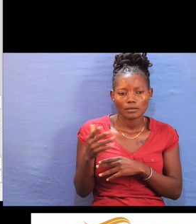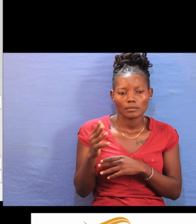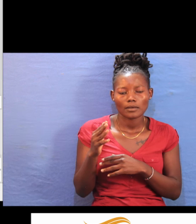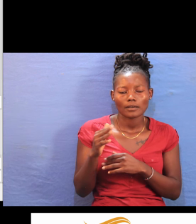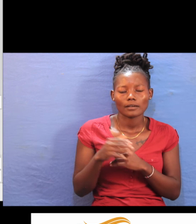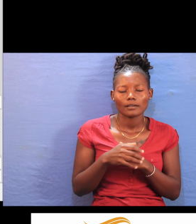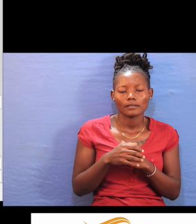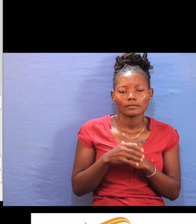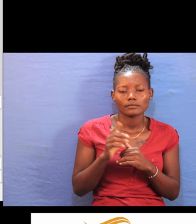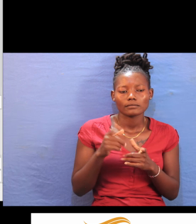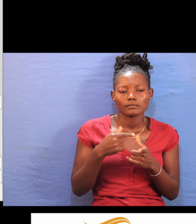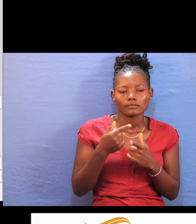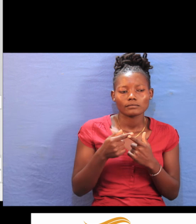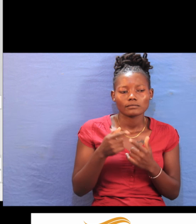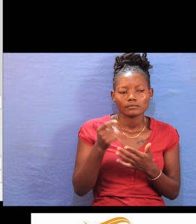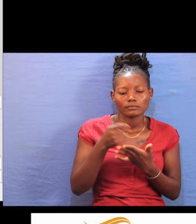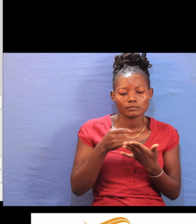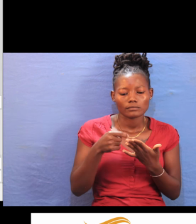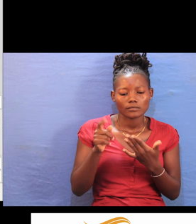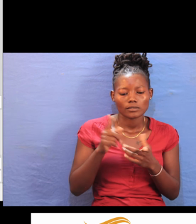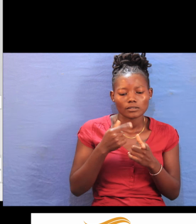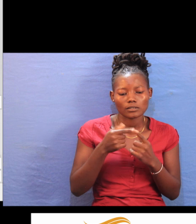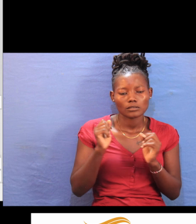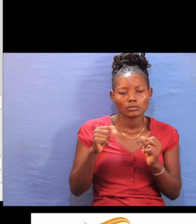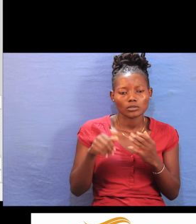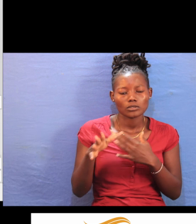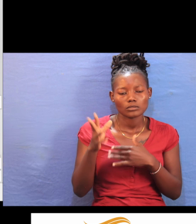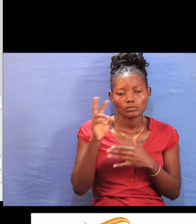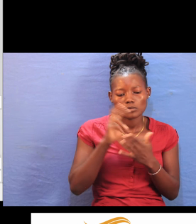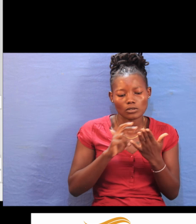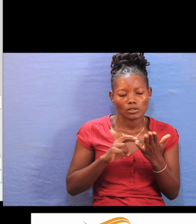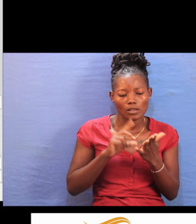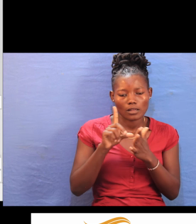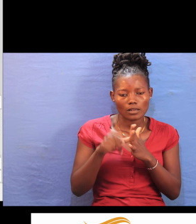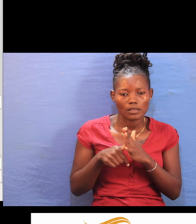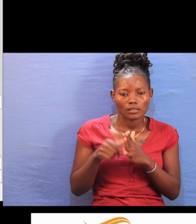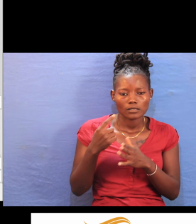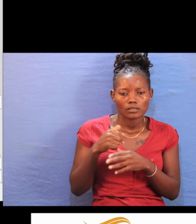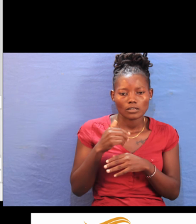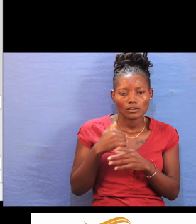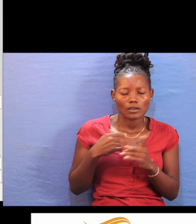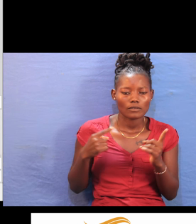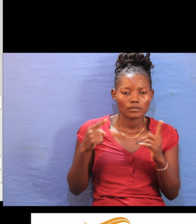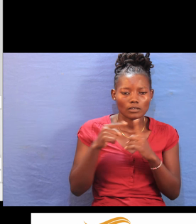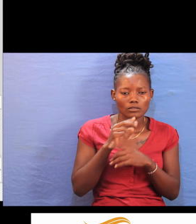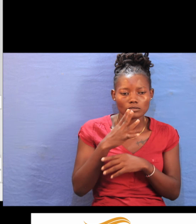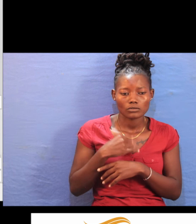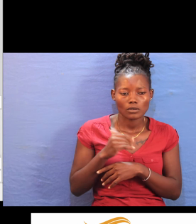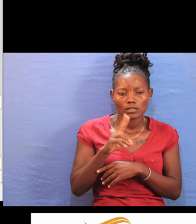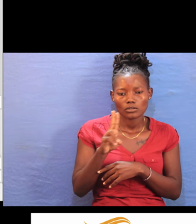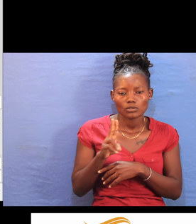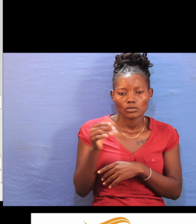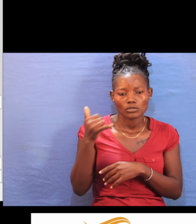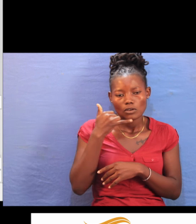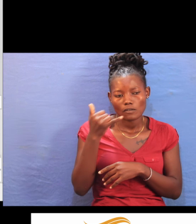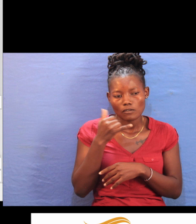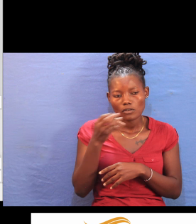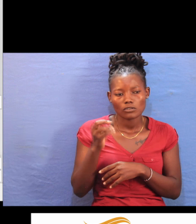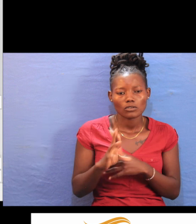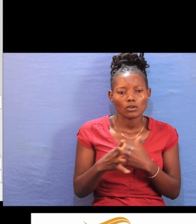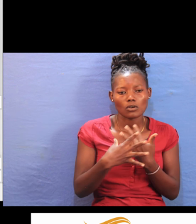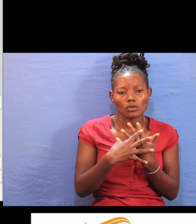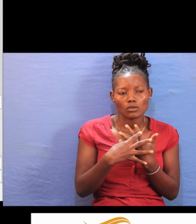be, even though there are computerized apps to do this, write it down on a piece of paper if you